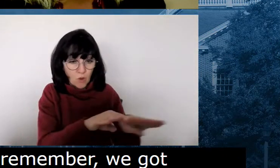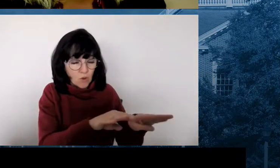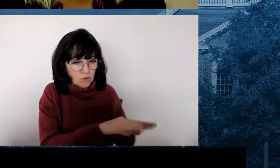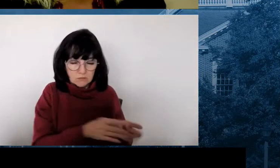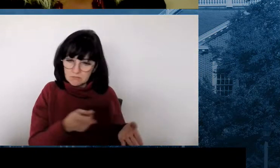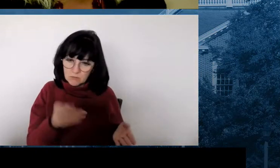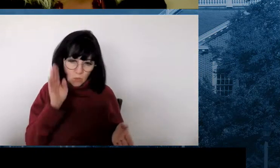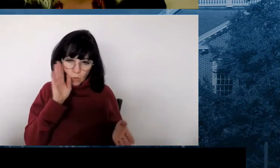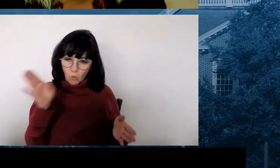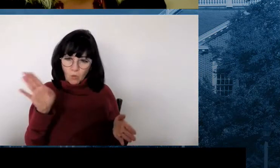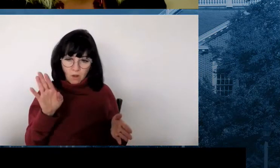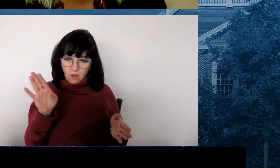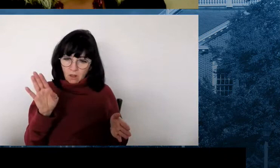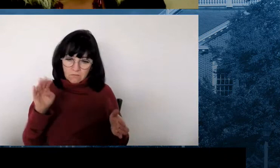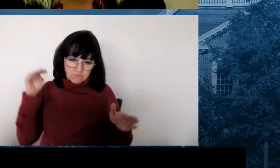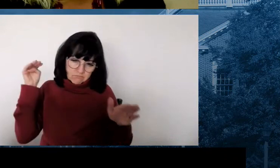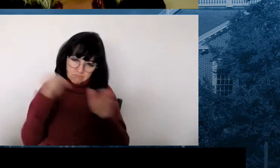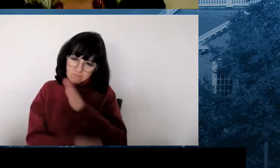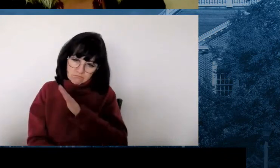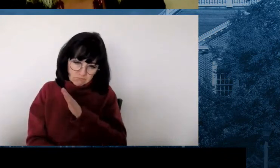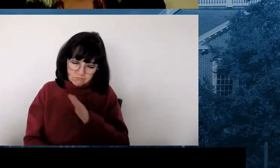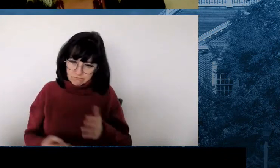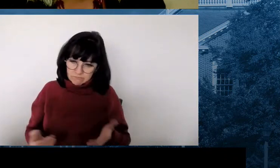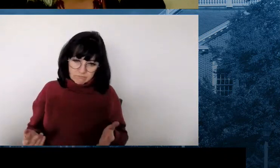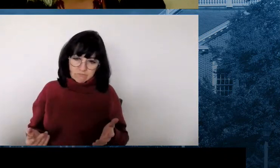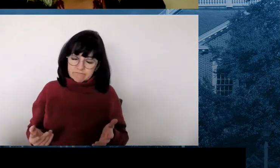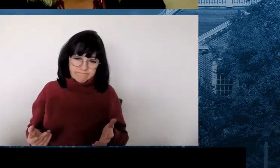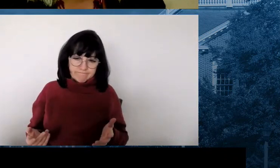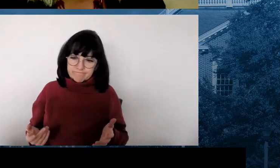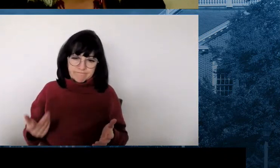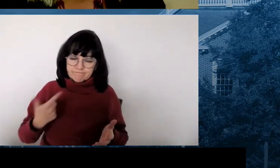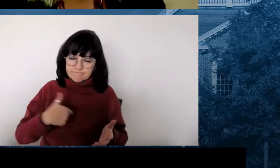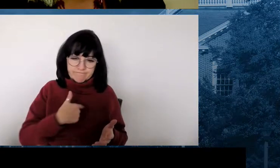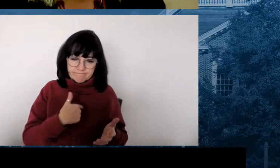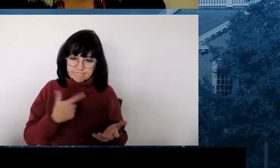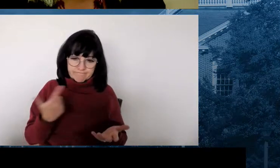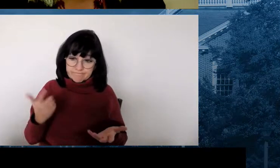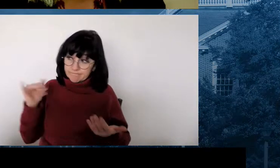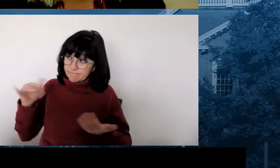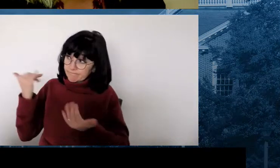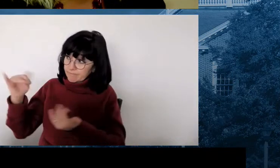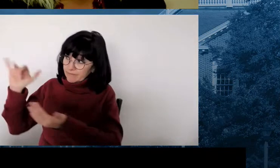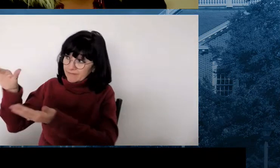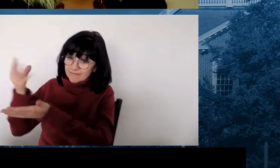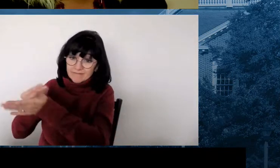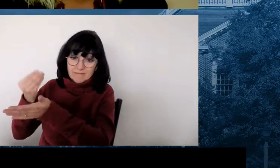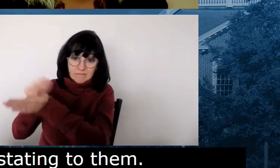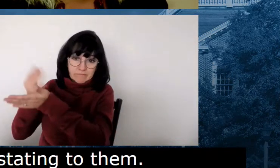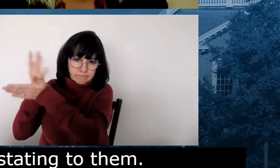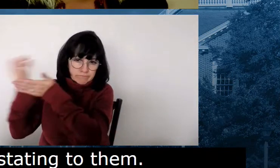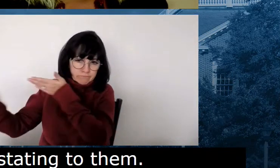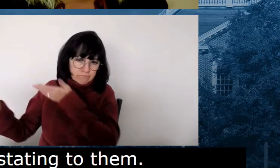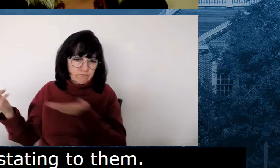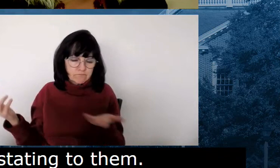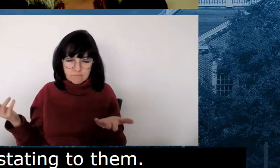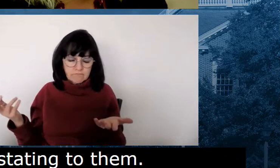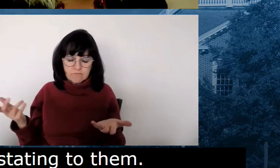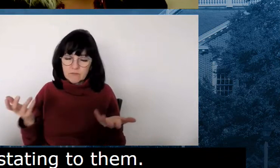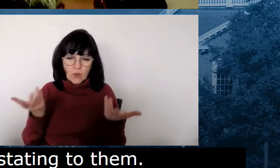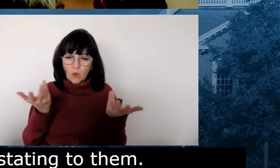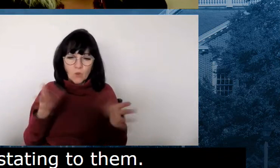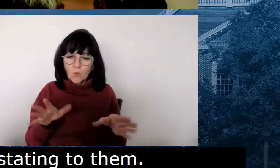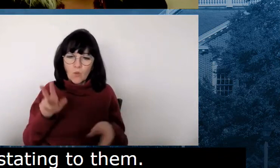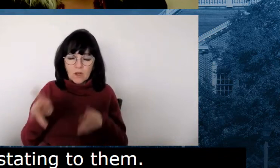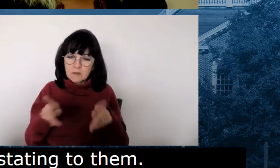And so working on protective measures short of closing like that, I think is something that we'll look